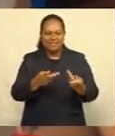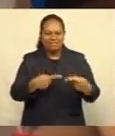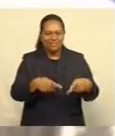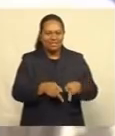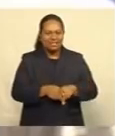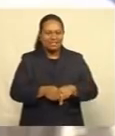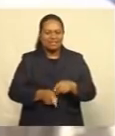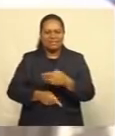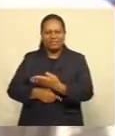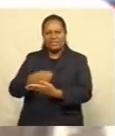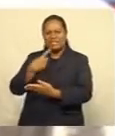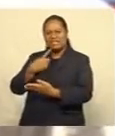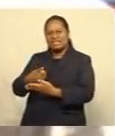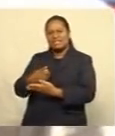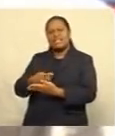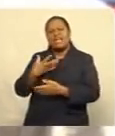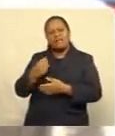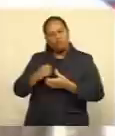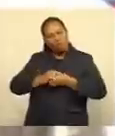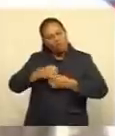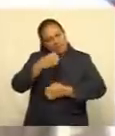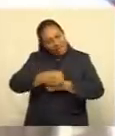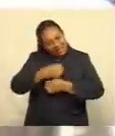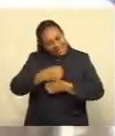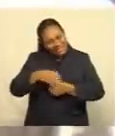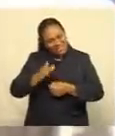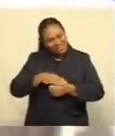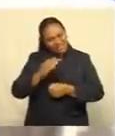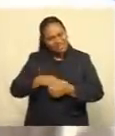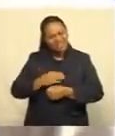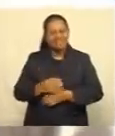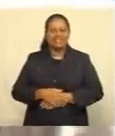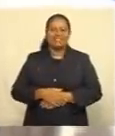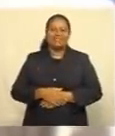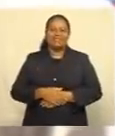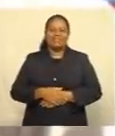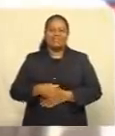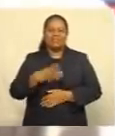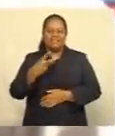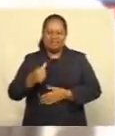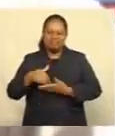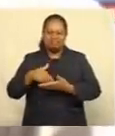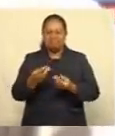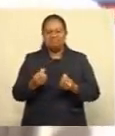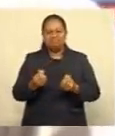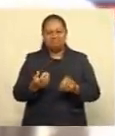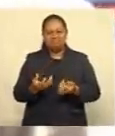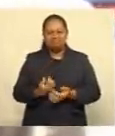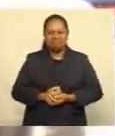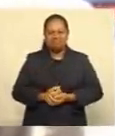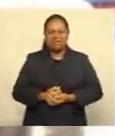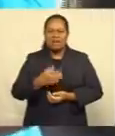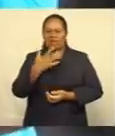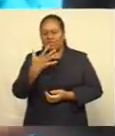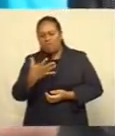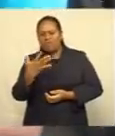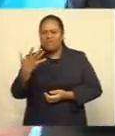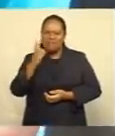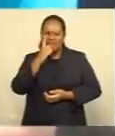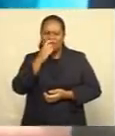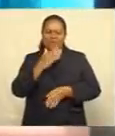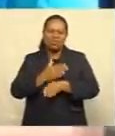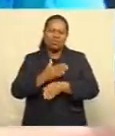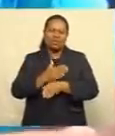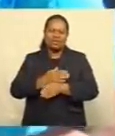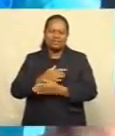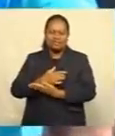from home, I got all machineries and got some workers there. At least they're having some income. So 4 or 5 people working. Chand